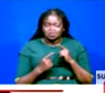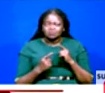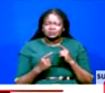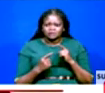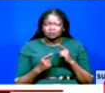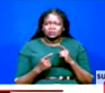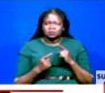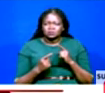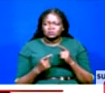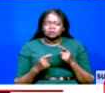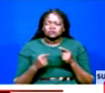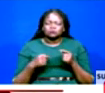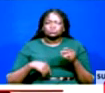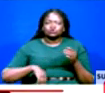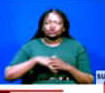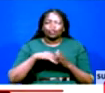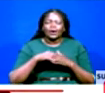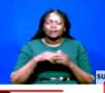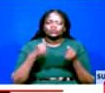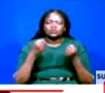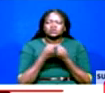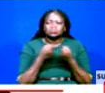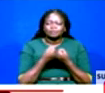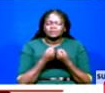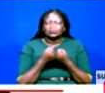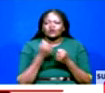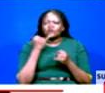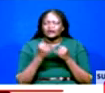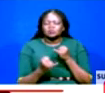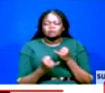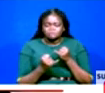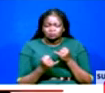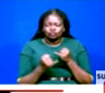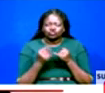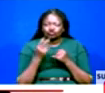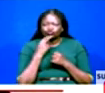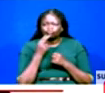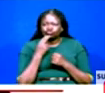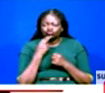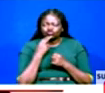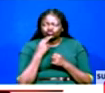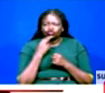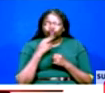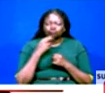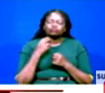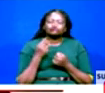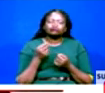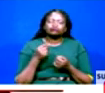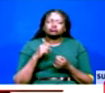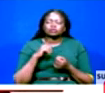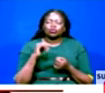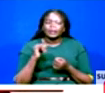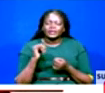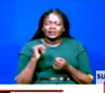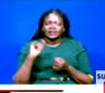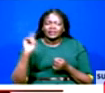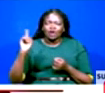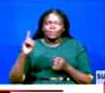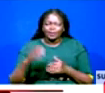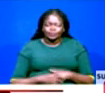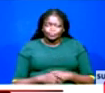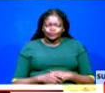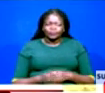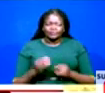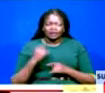Soccer Tournament in an entertaining semi-final duel played on Tuesday at Umeme Grounds in Ziwani, right here in Nairobi. Following the